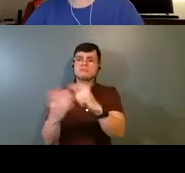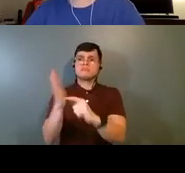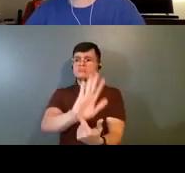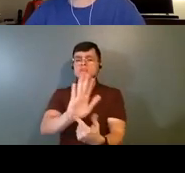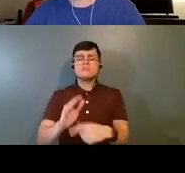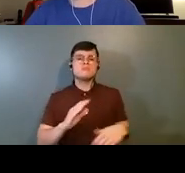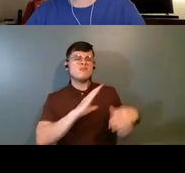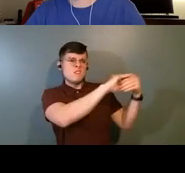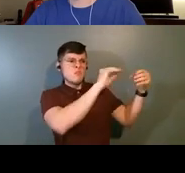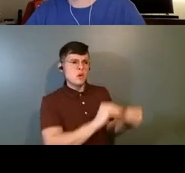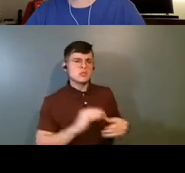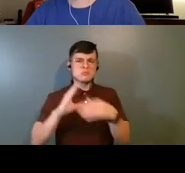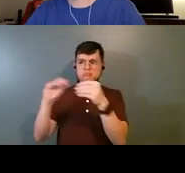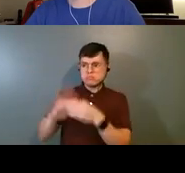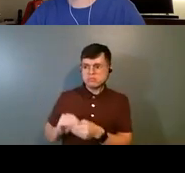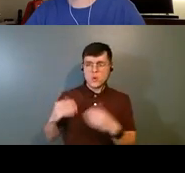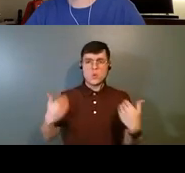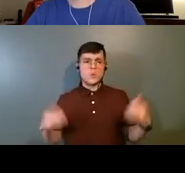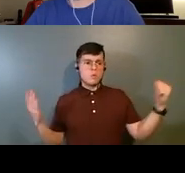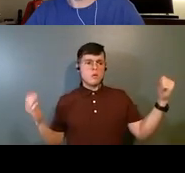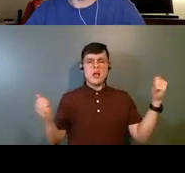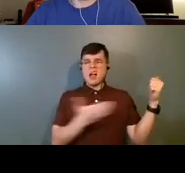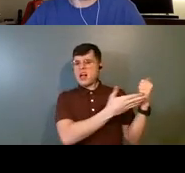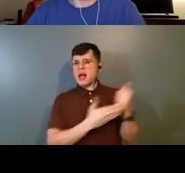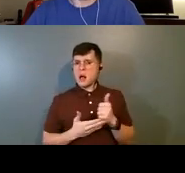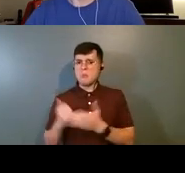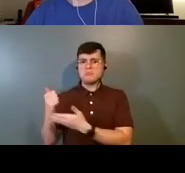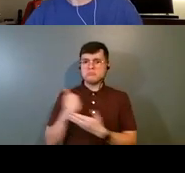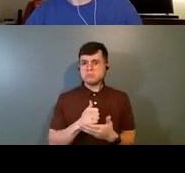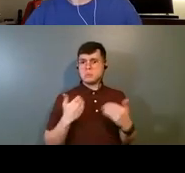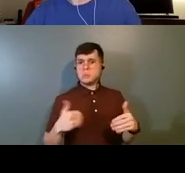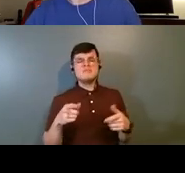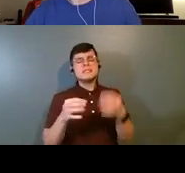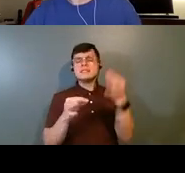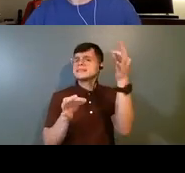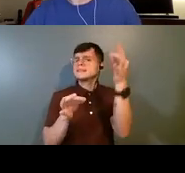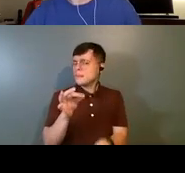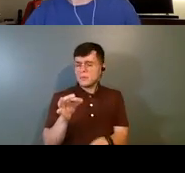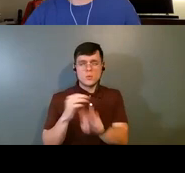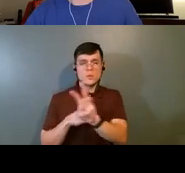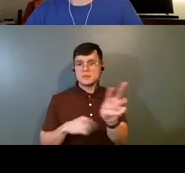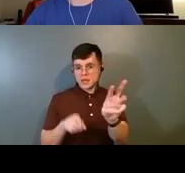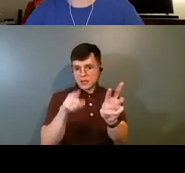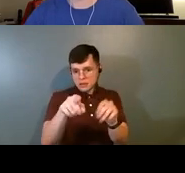have helped me through my own journey. So this is a real super simple site, and it's